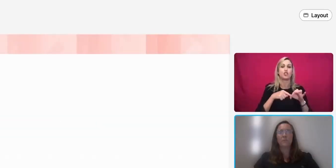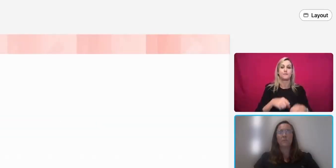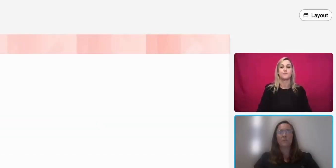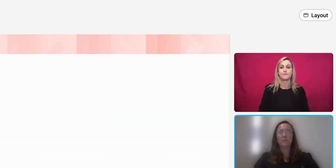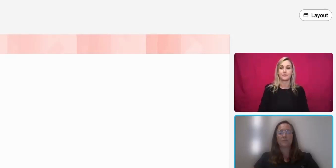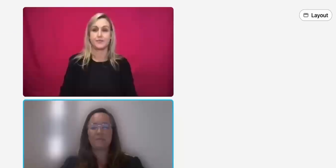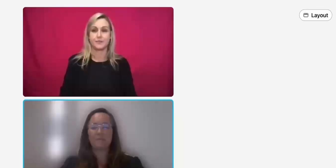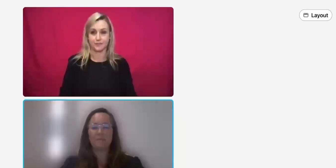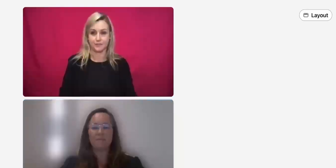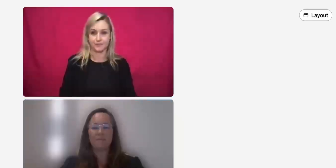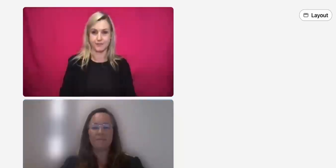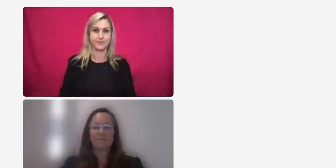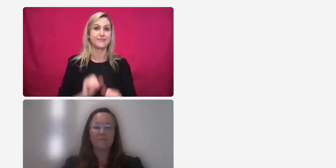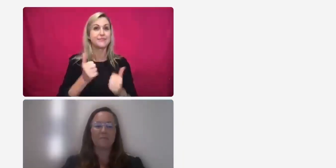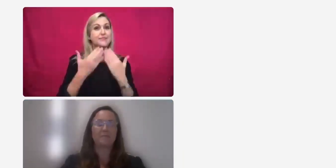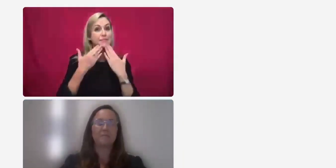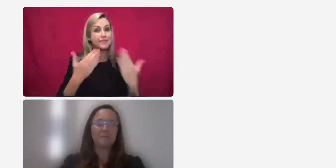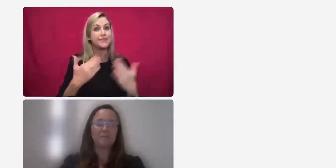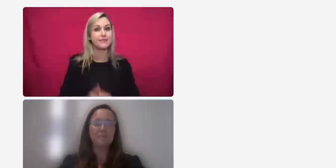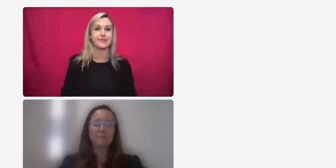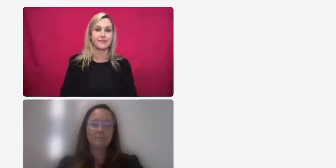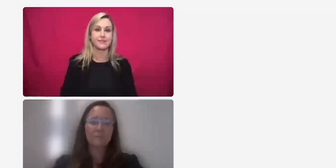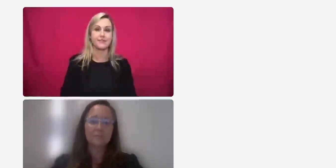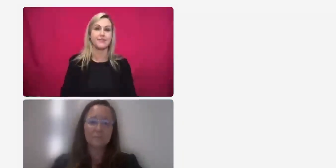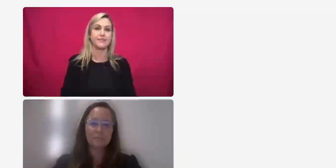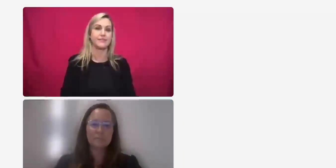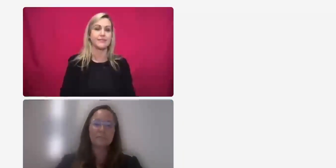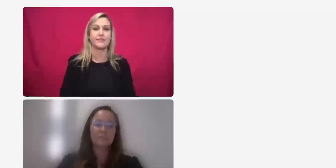you very much, Angela. So we'll just have